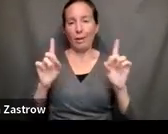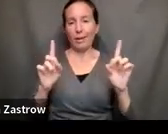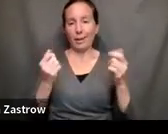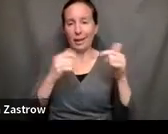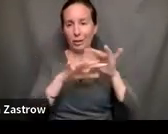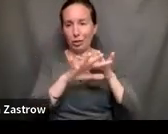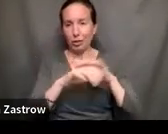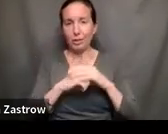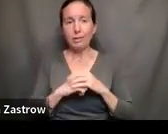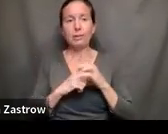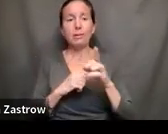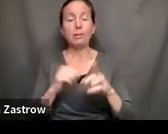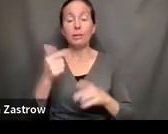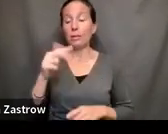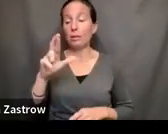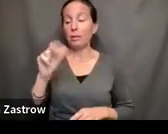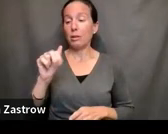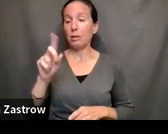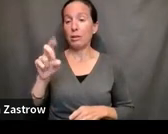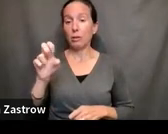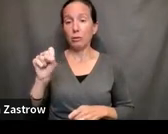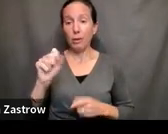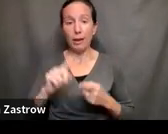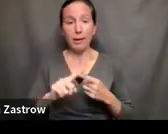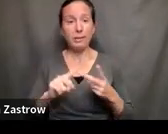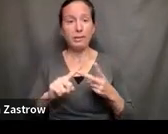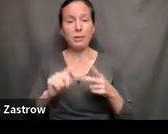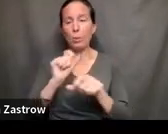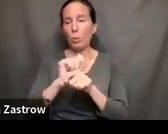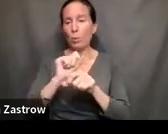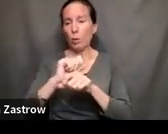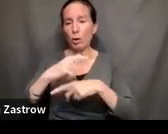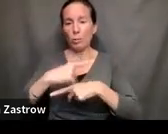are grades, could be work products,